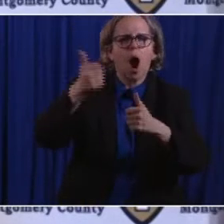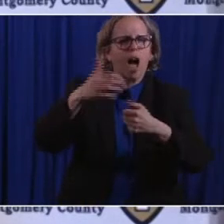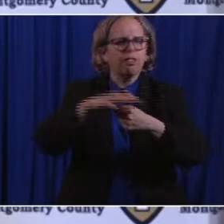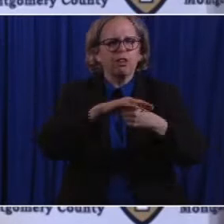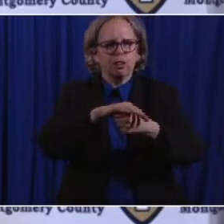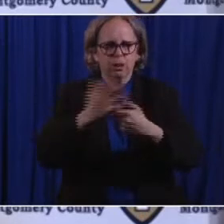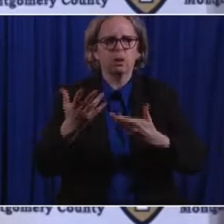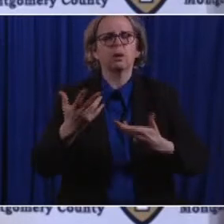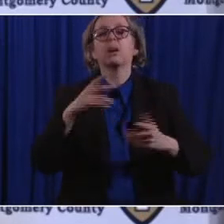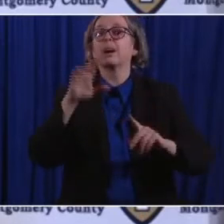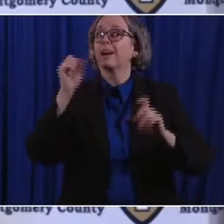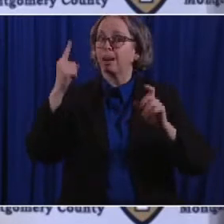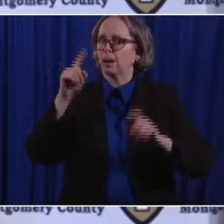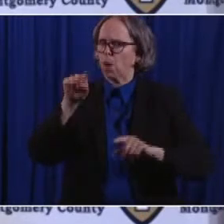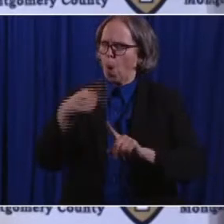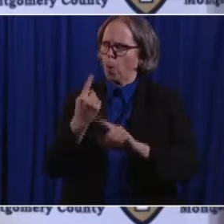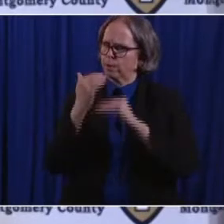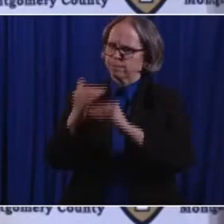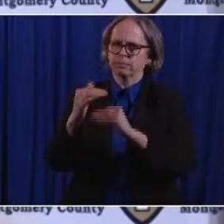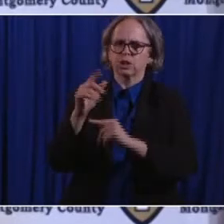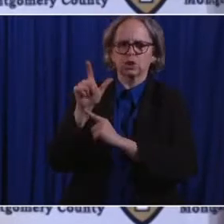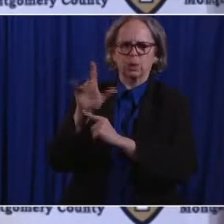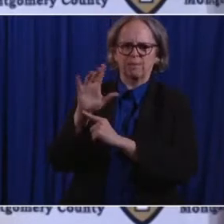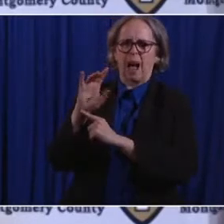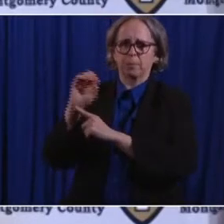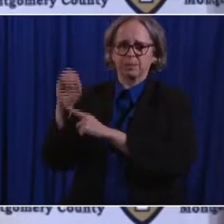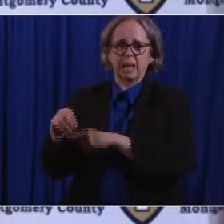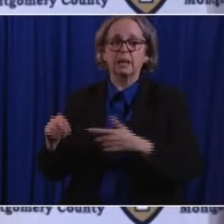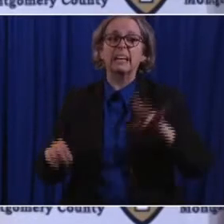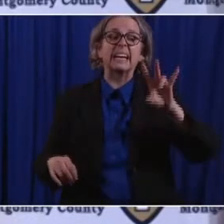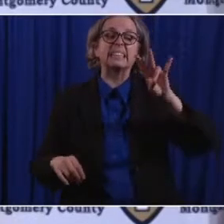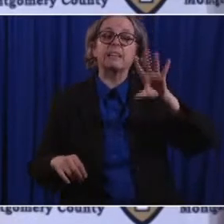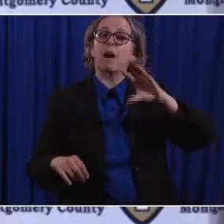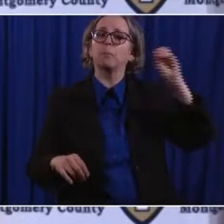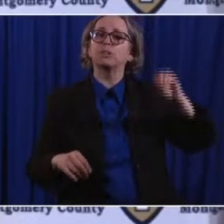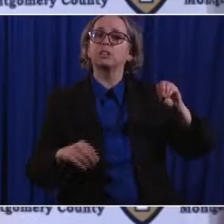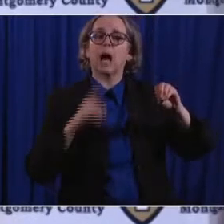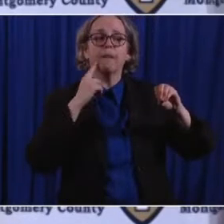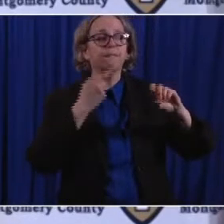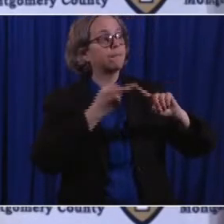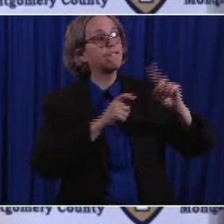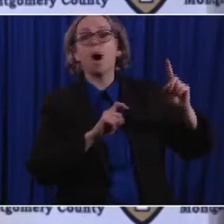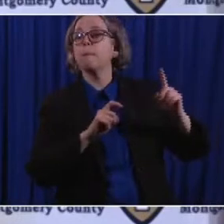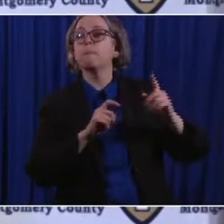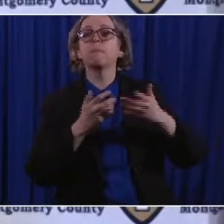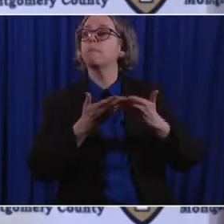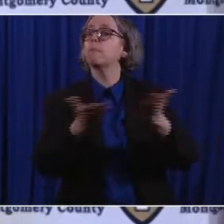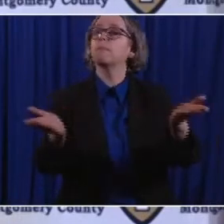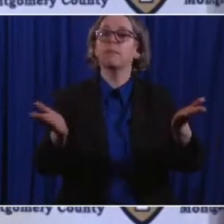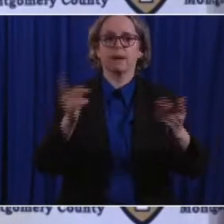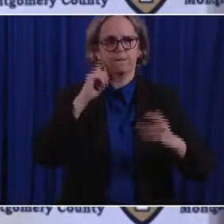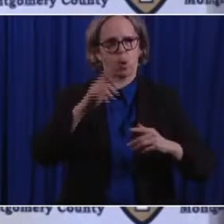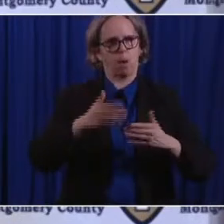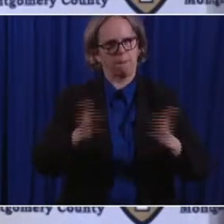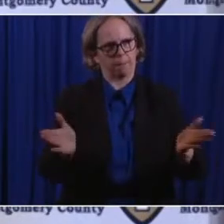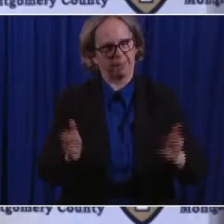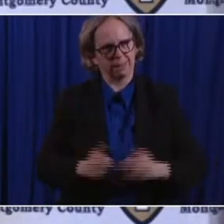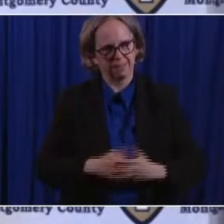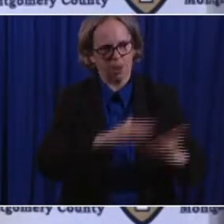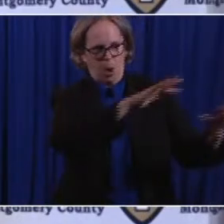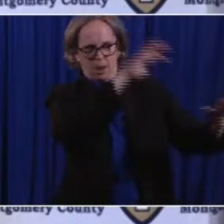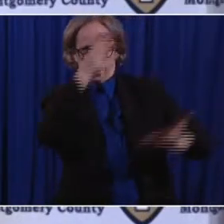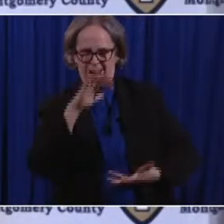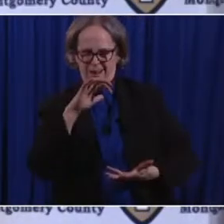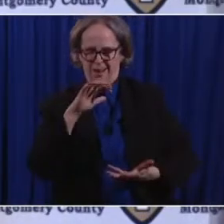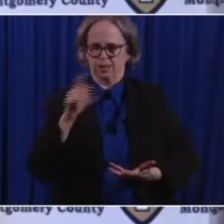vaccine. We believe that the time is ripe now for that to happen. We've got a lot of requests for that to happen. We've